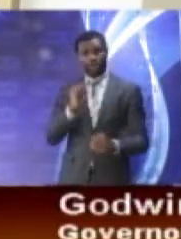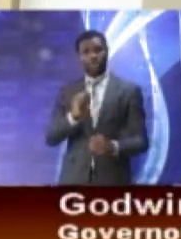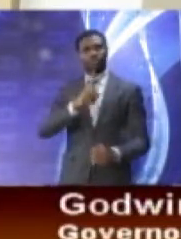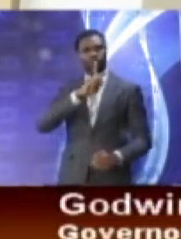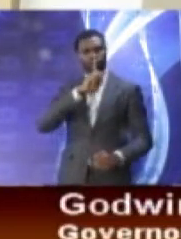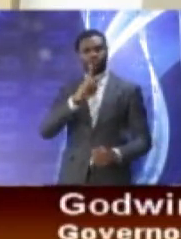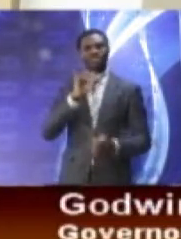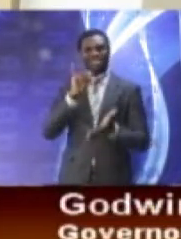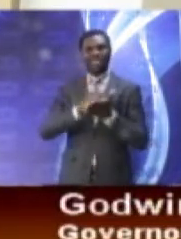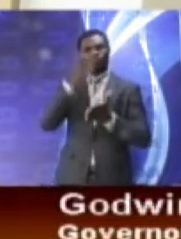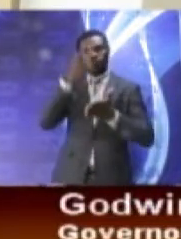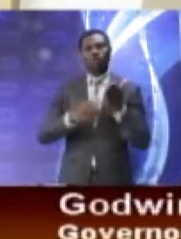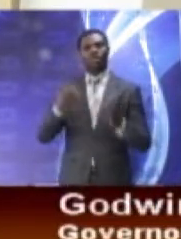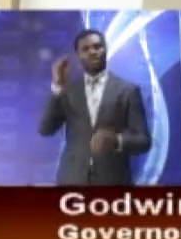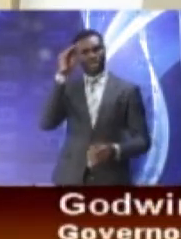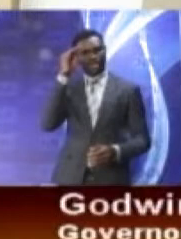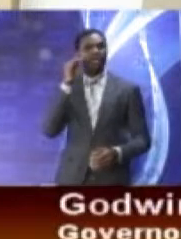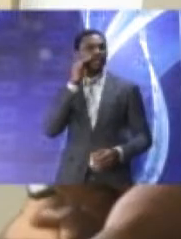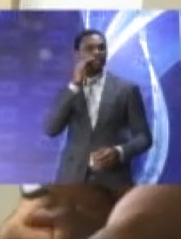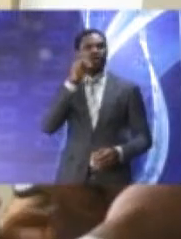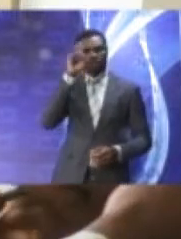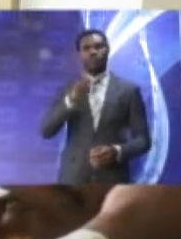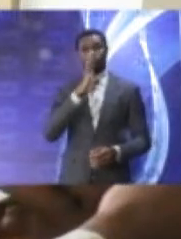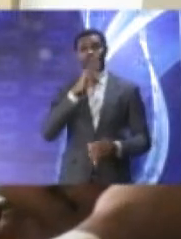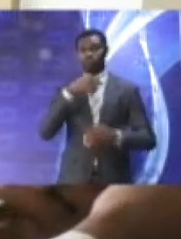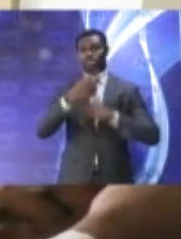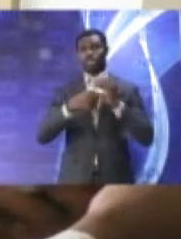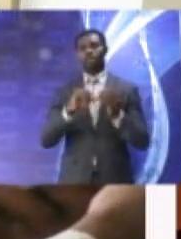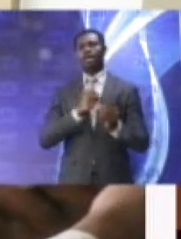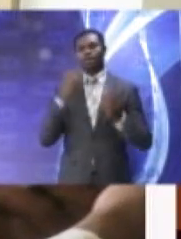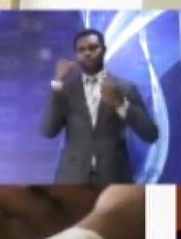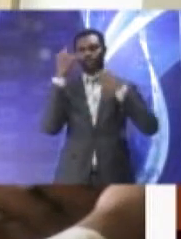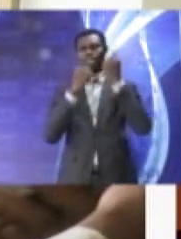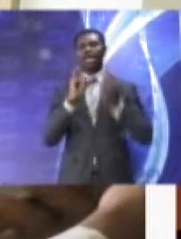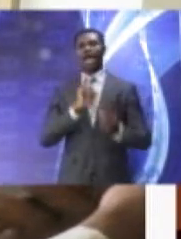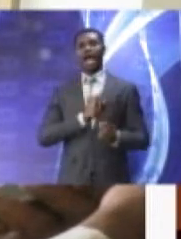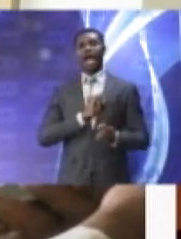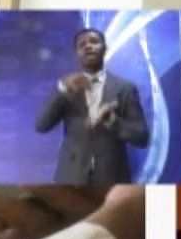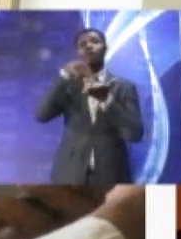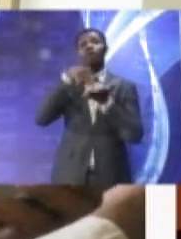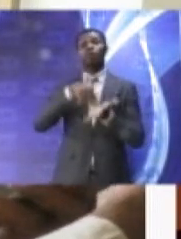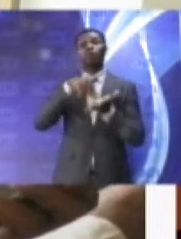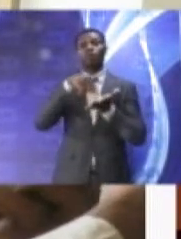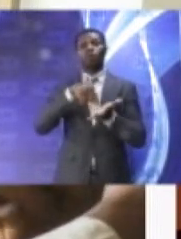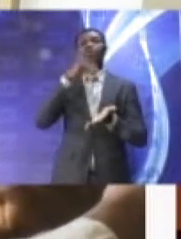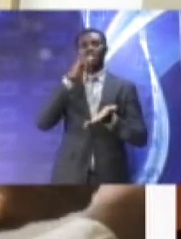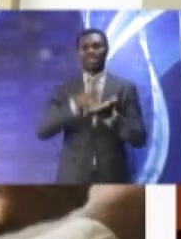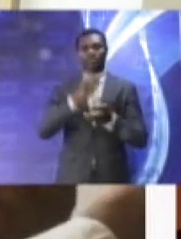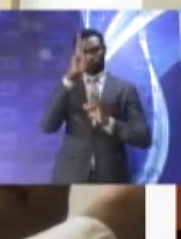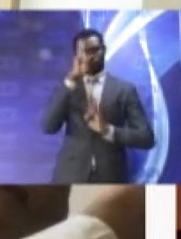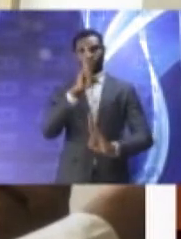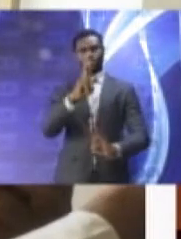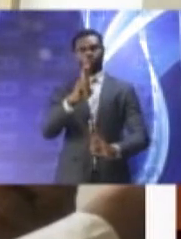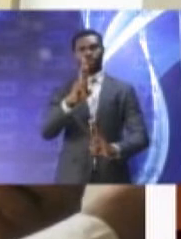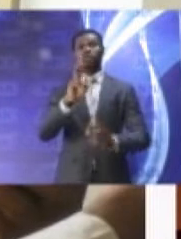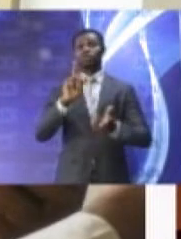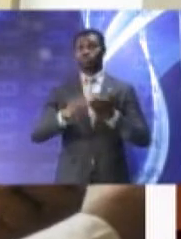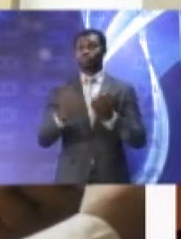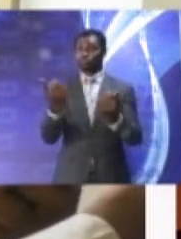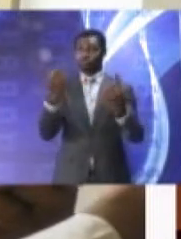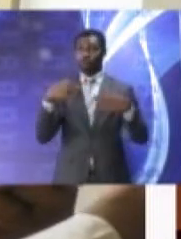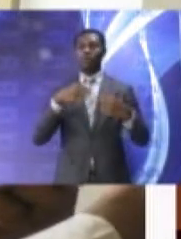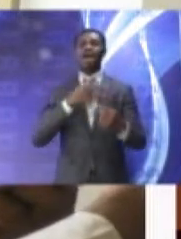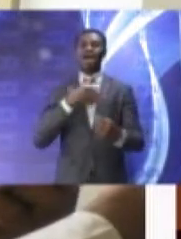what Nigeria should be about. I think I owe him that respect to come and